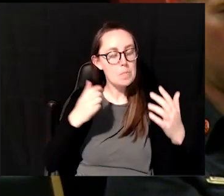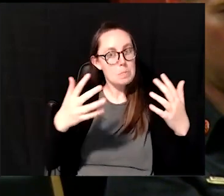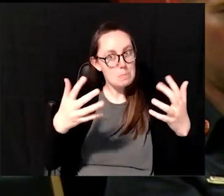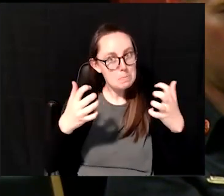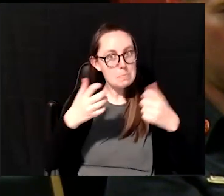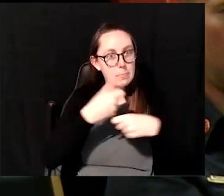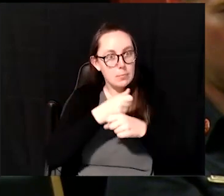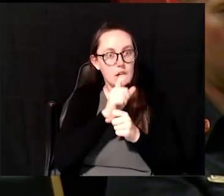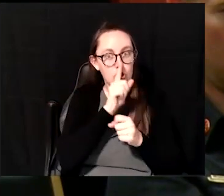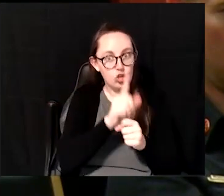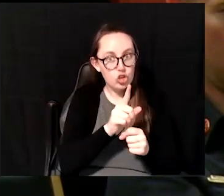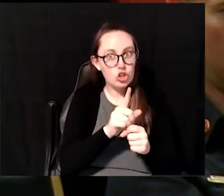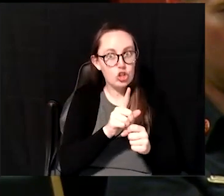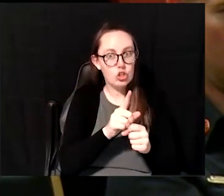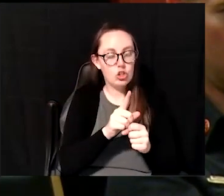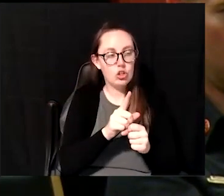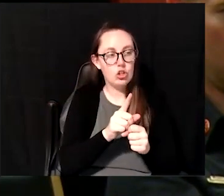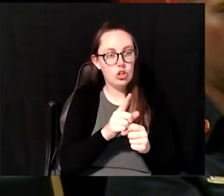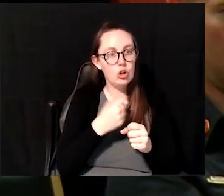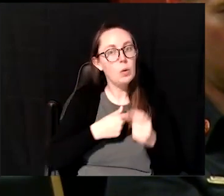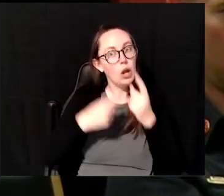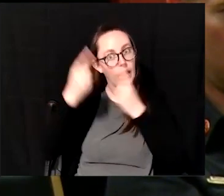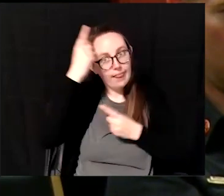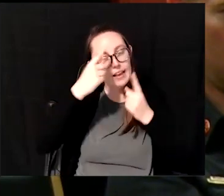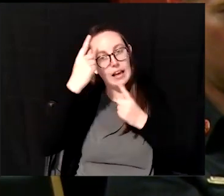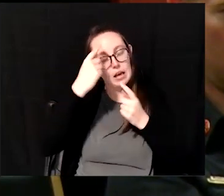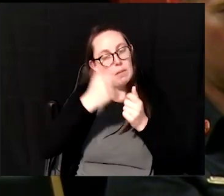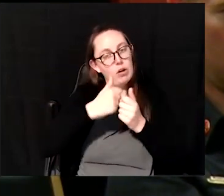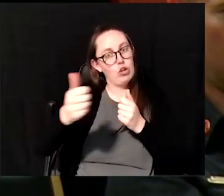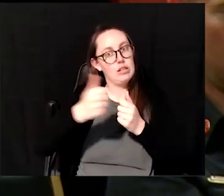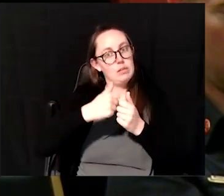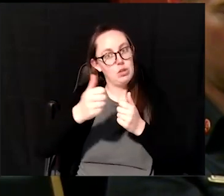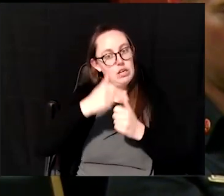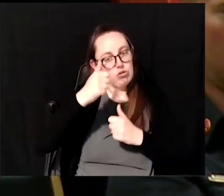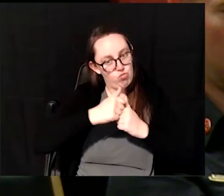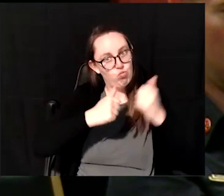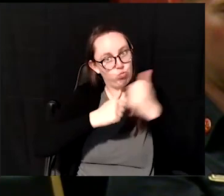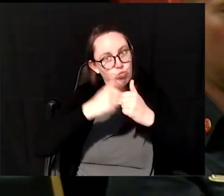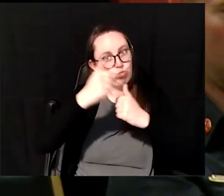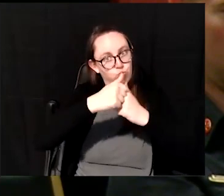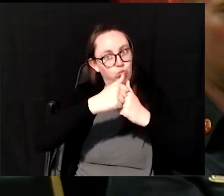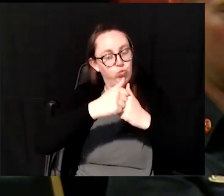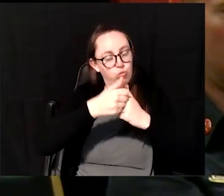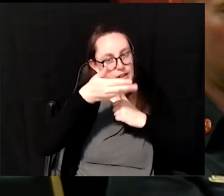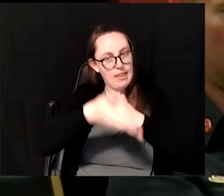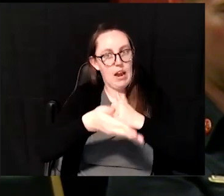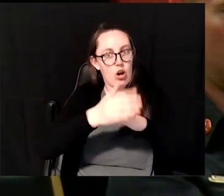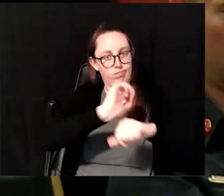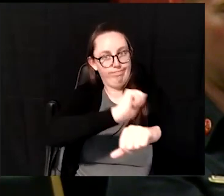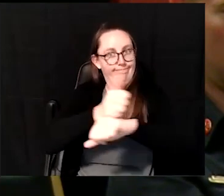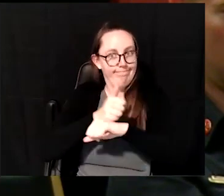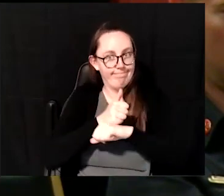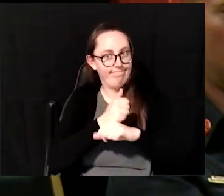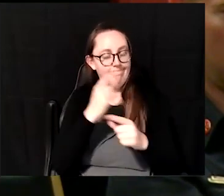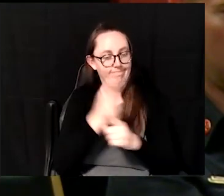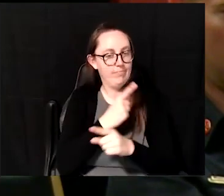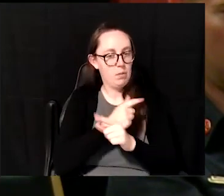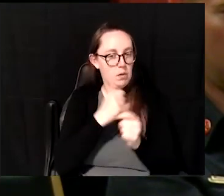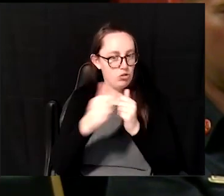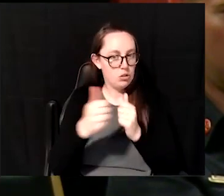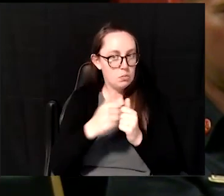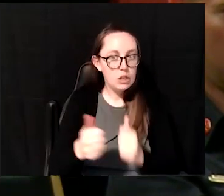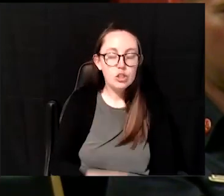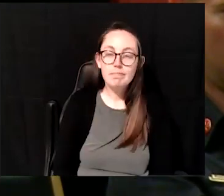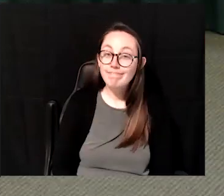I can the transportation infrastructure is a prominent consideration as the question is considered further